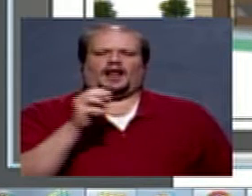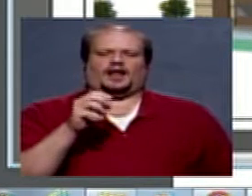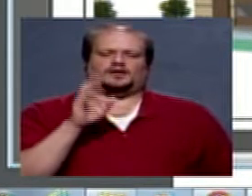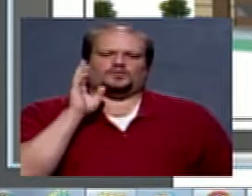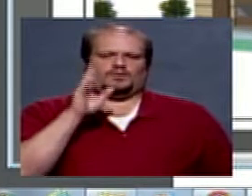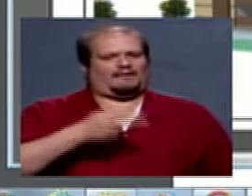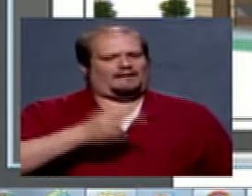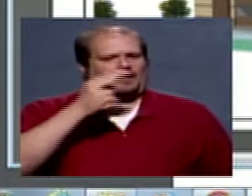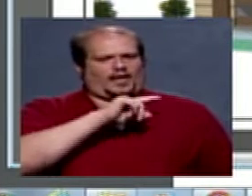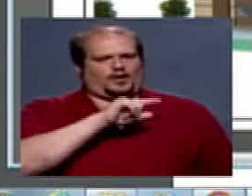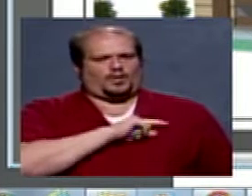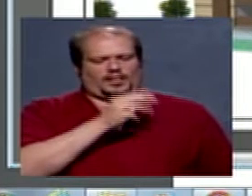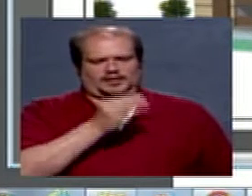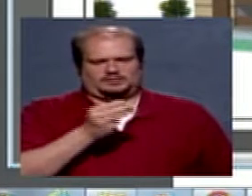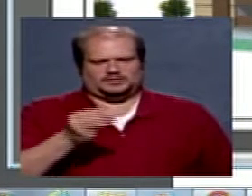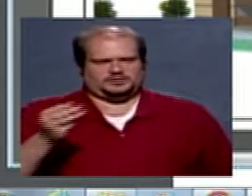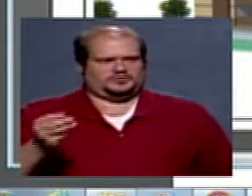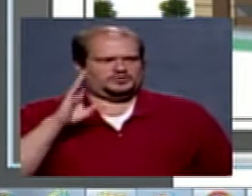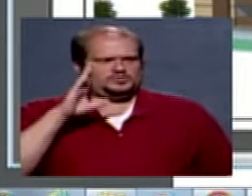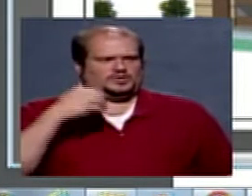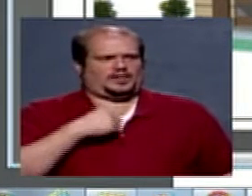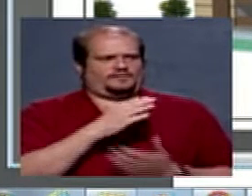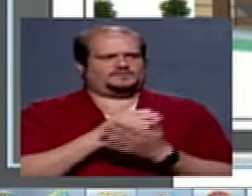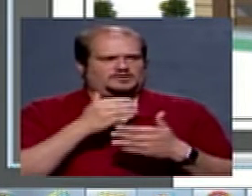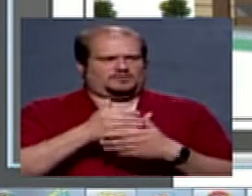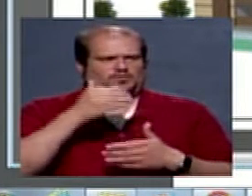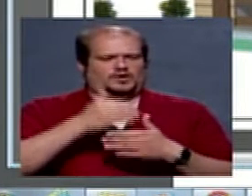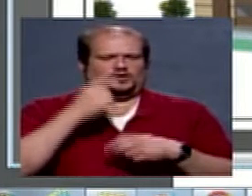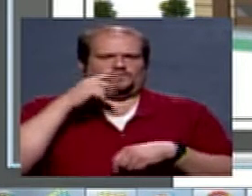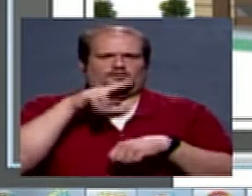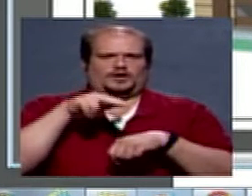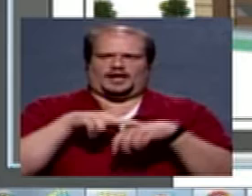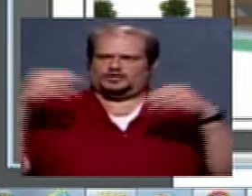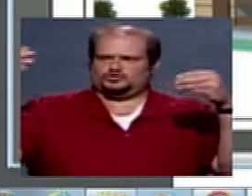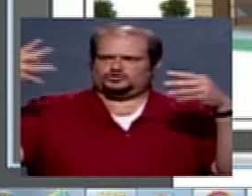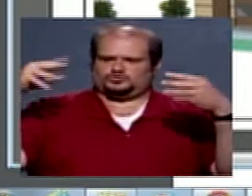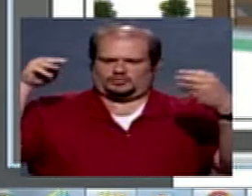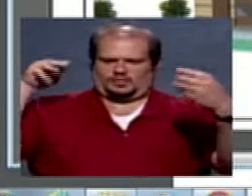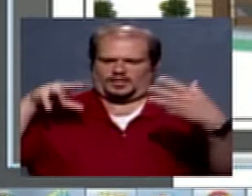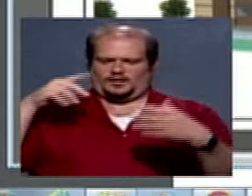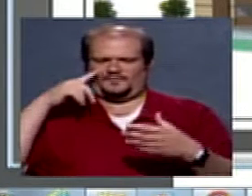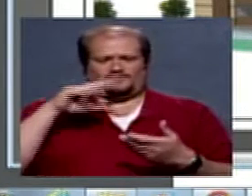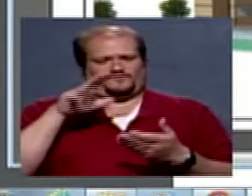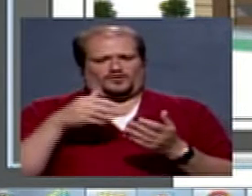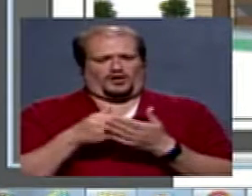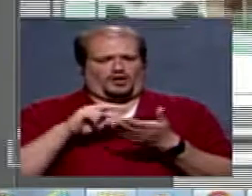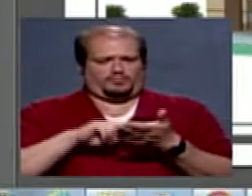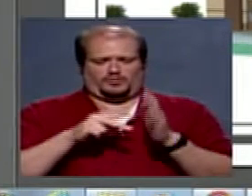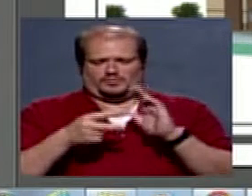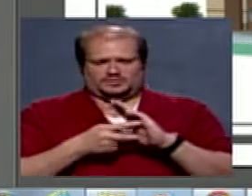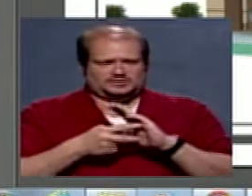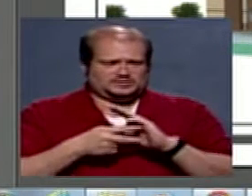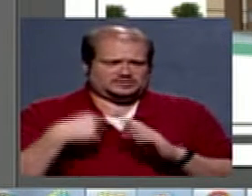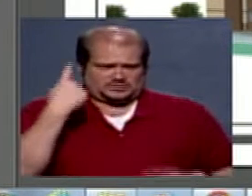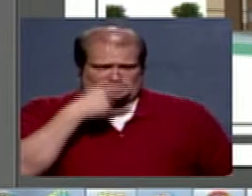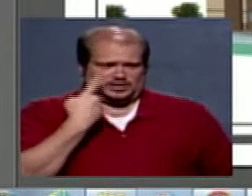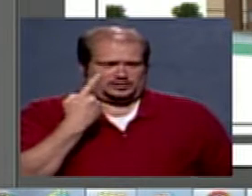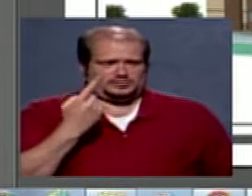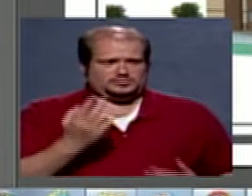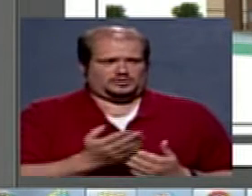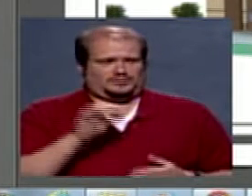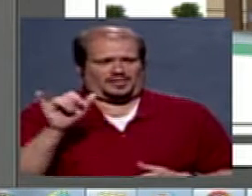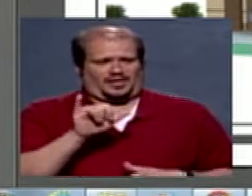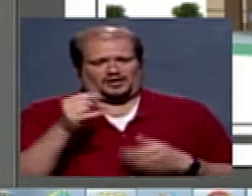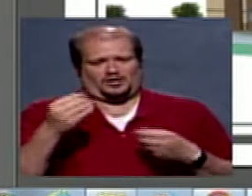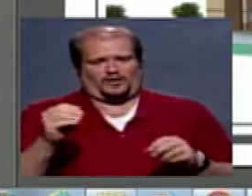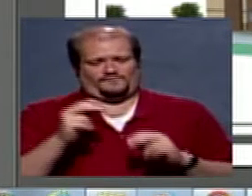it's high-quality materials. It's got some windows for natural lighting. And for all practical purposes, it looks pretty much like